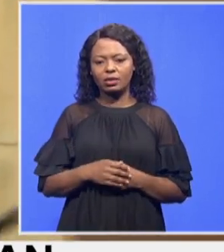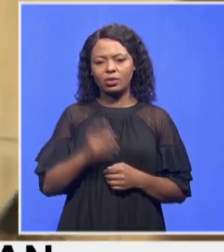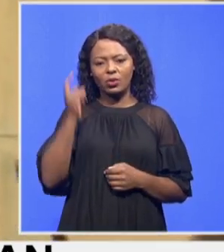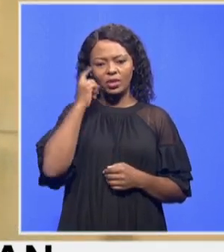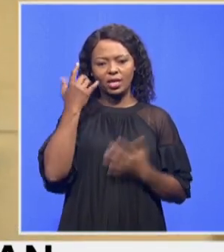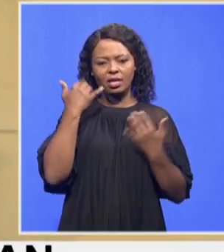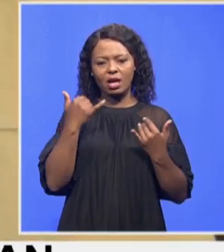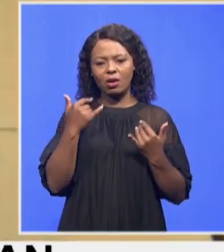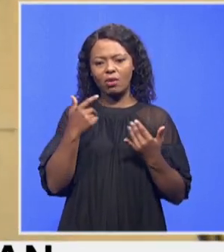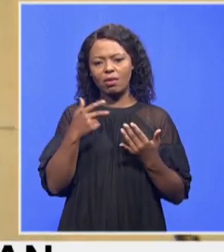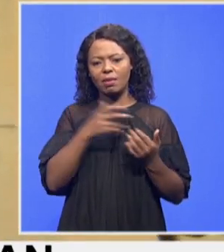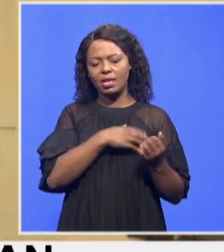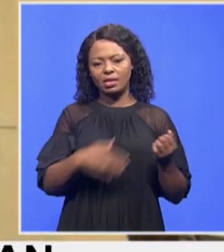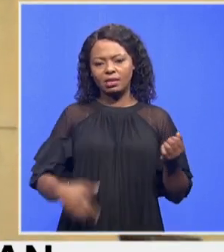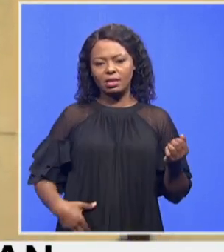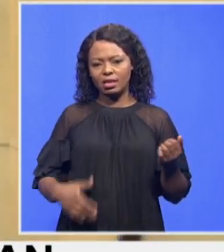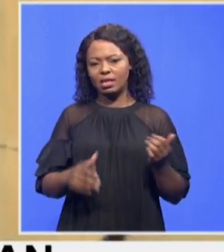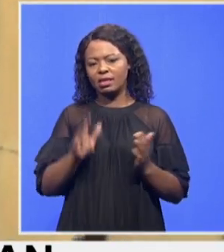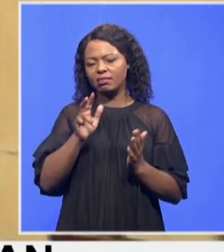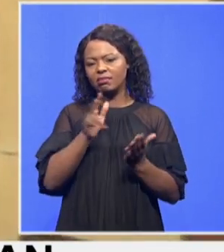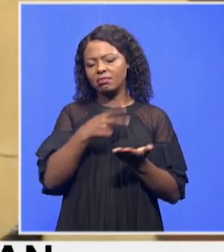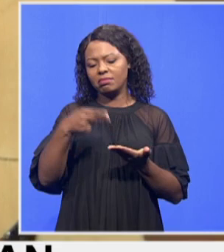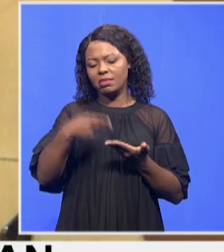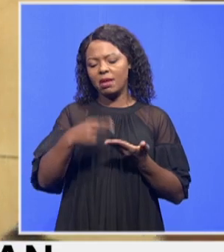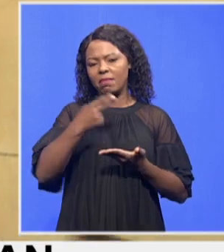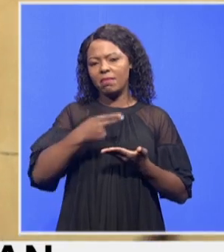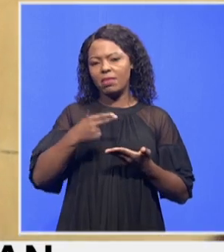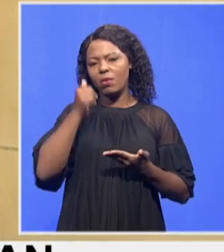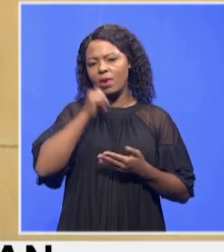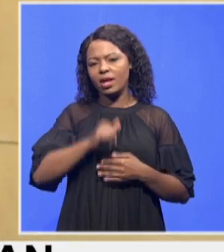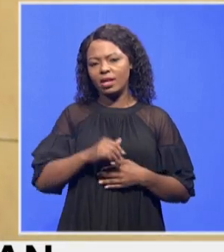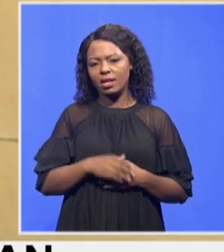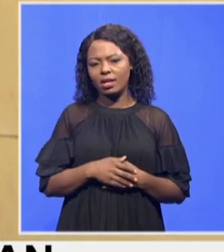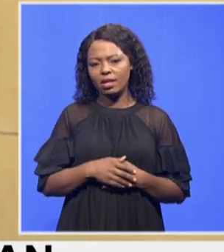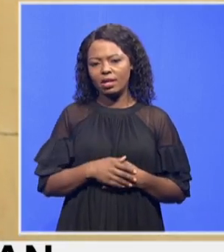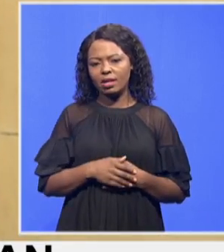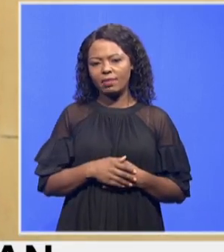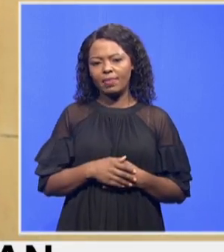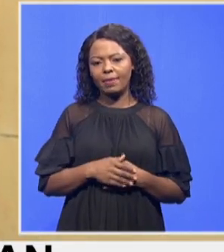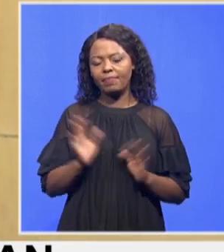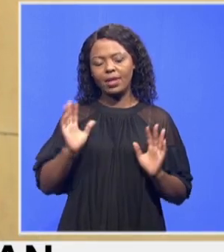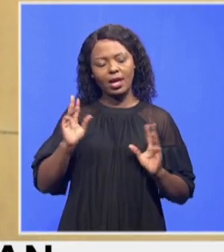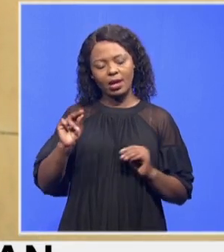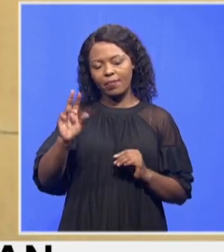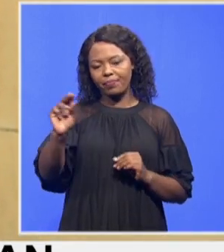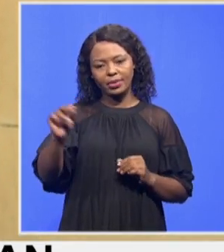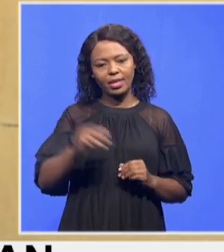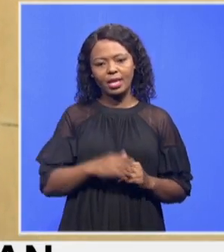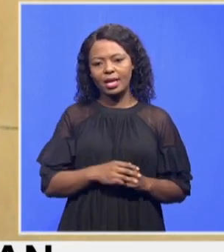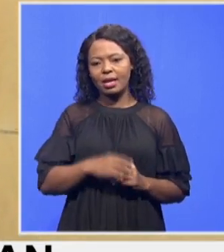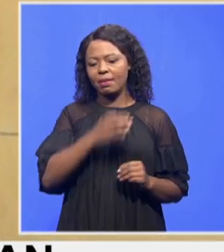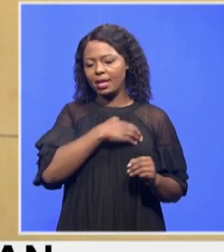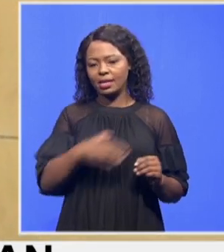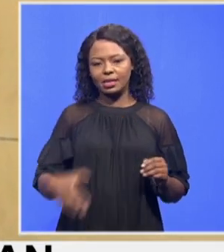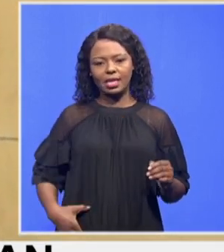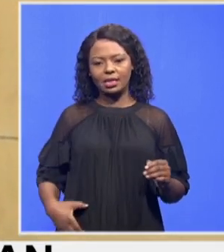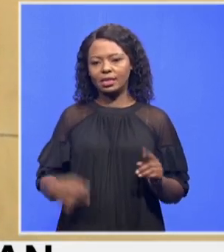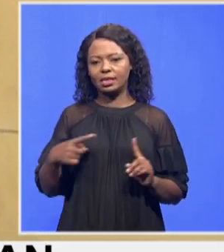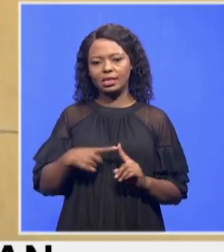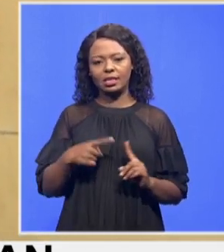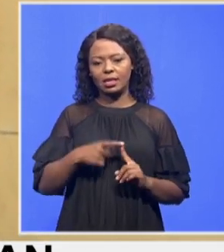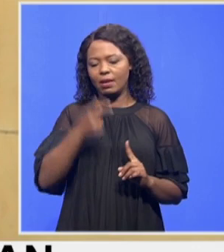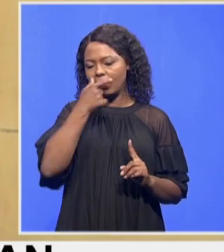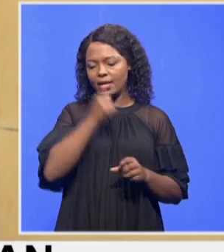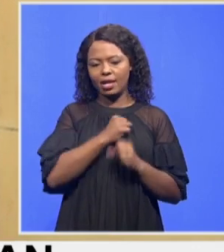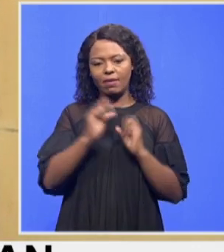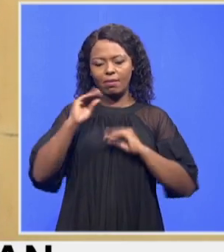law? How far have those discussions been between yourself and the president? No. The president never held discussions with me. There is no